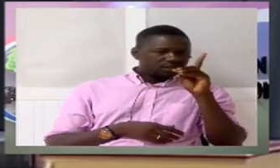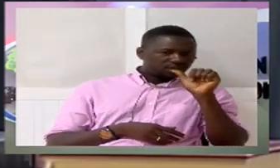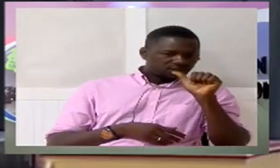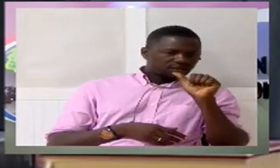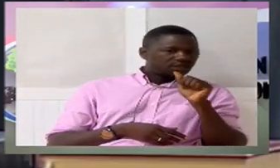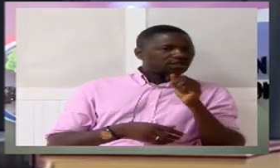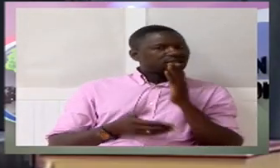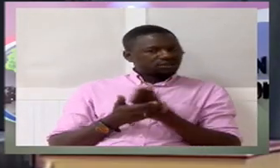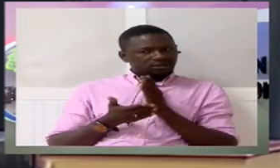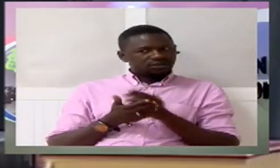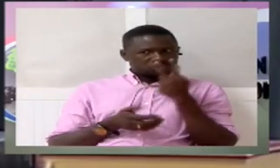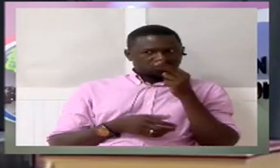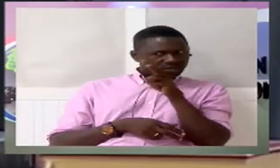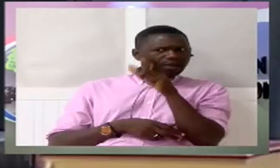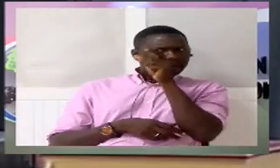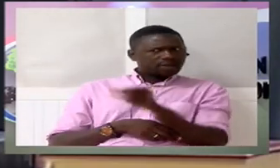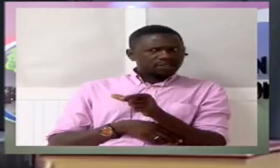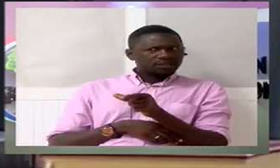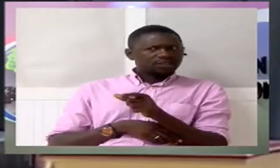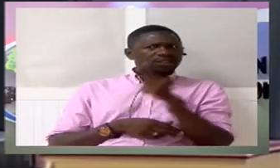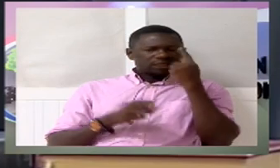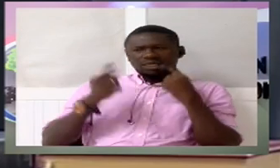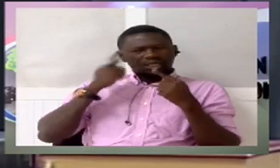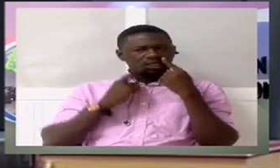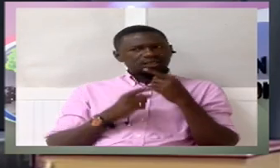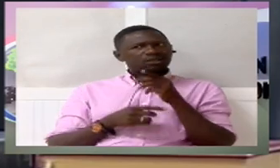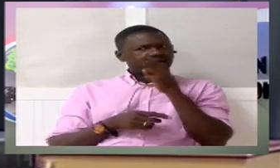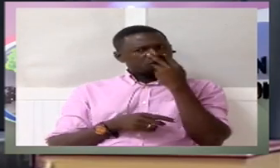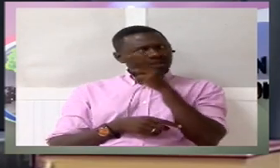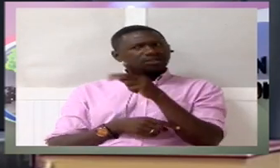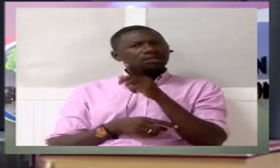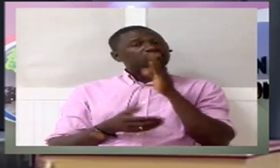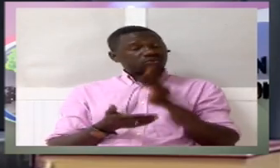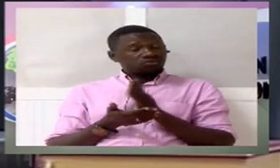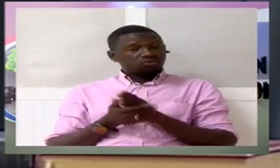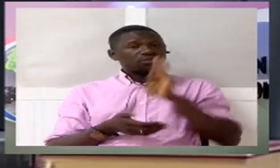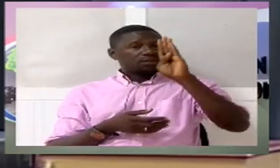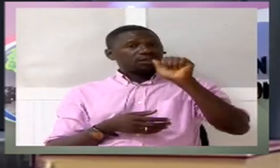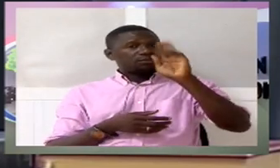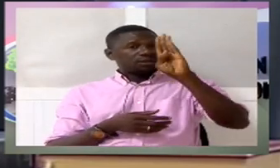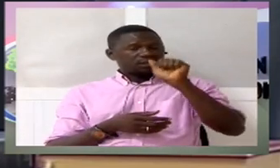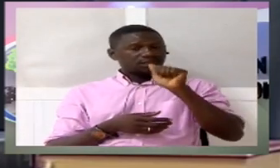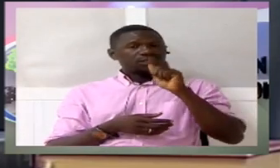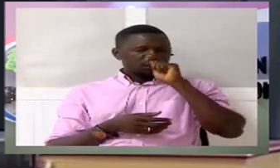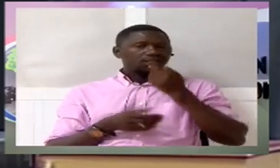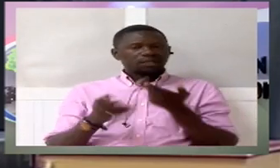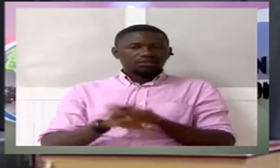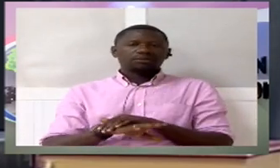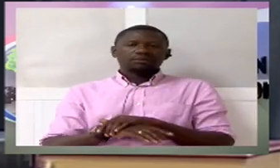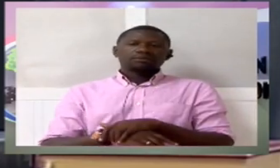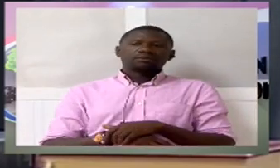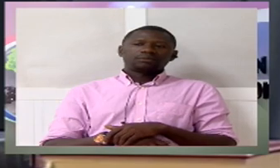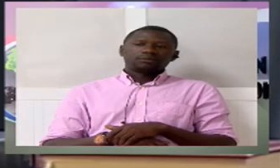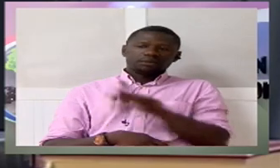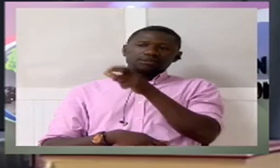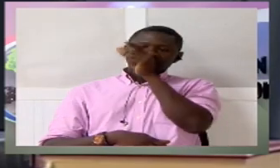Kuru. He's crying. That proves that Baba is already dead. Okay, Baba manfa. I said, no, Baba is not dead. Kuru kamen kumba